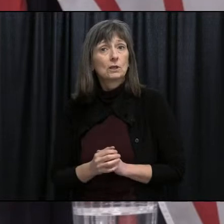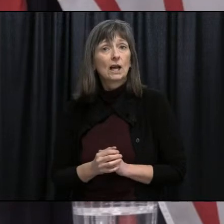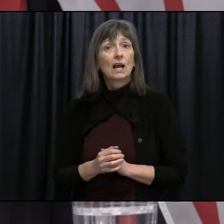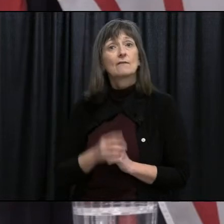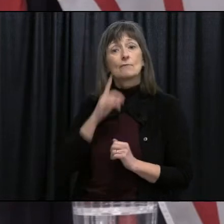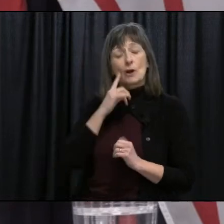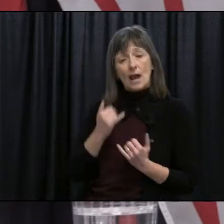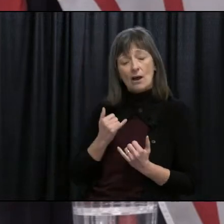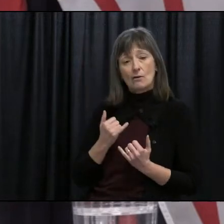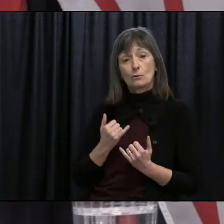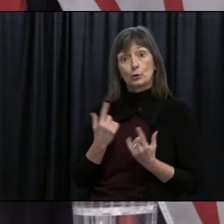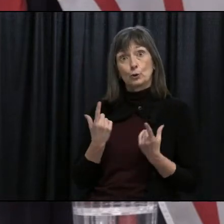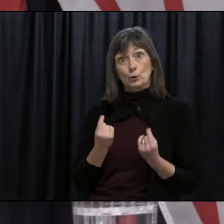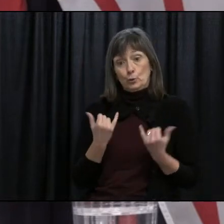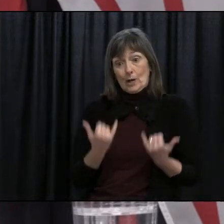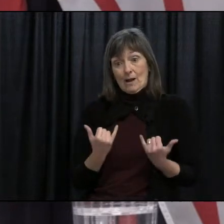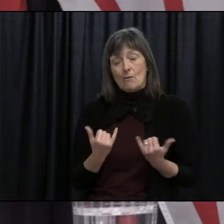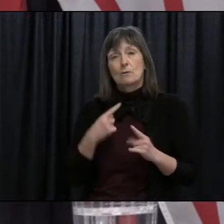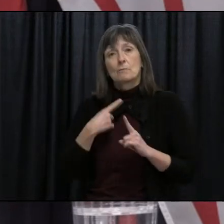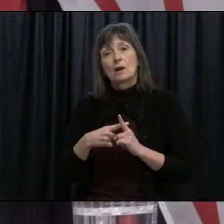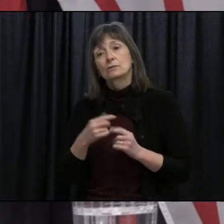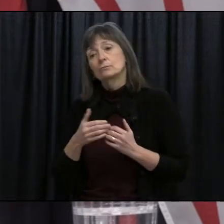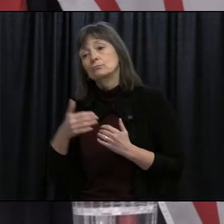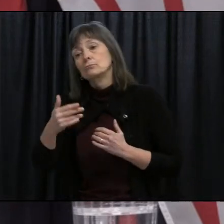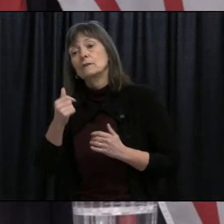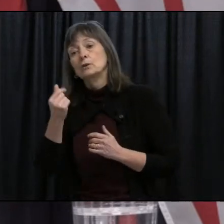in the short and long term.